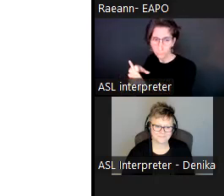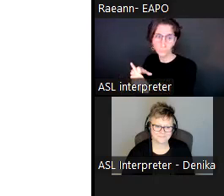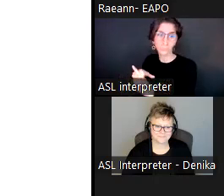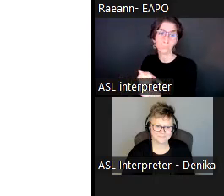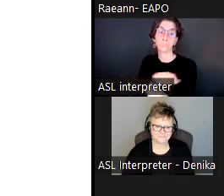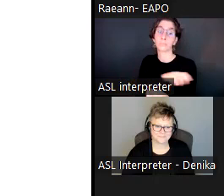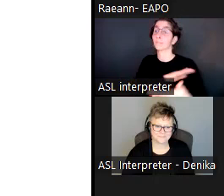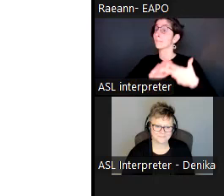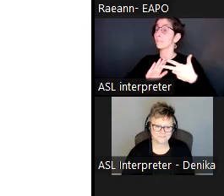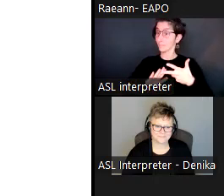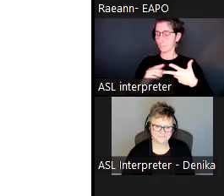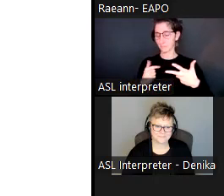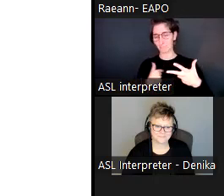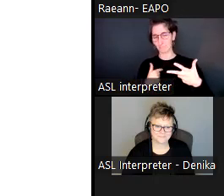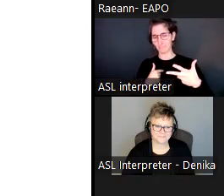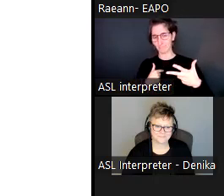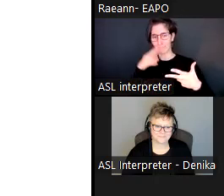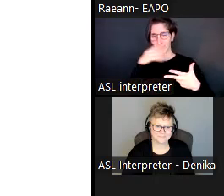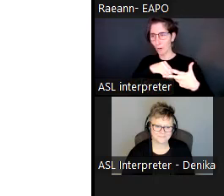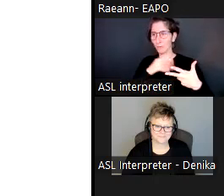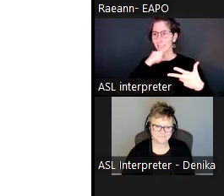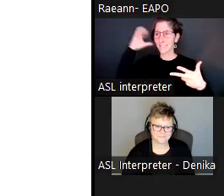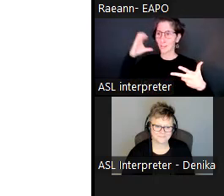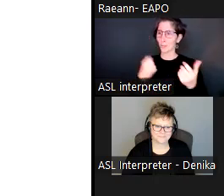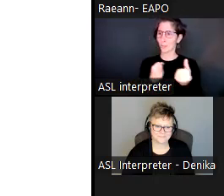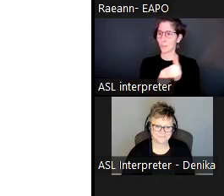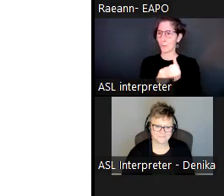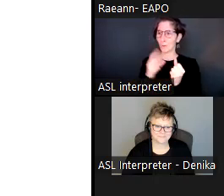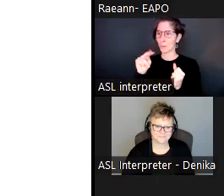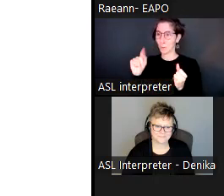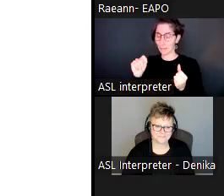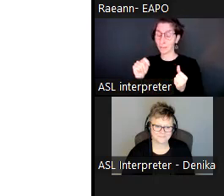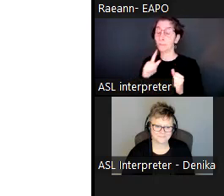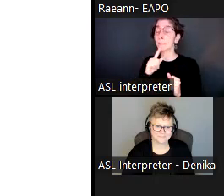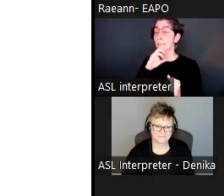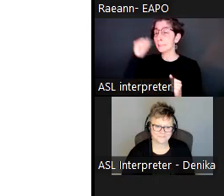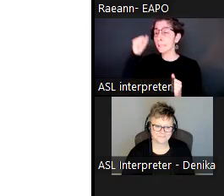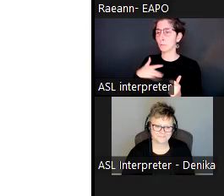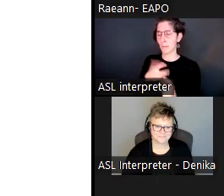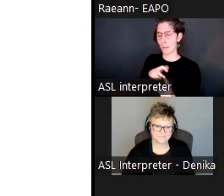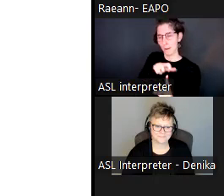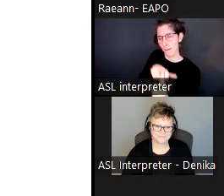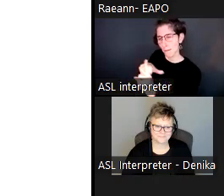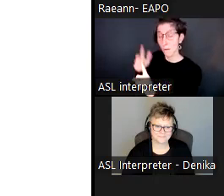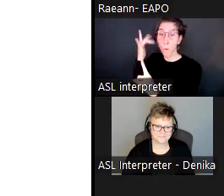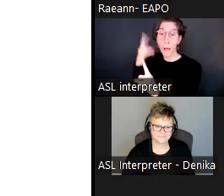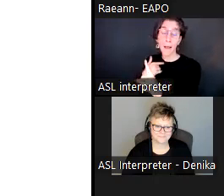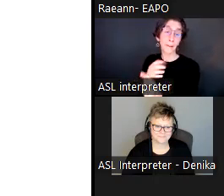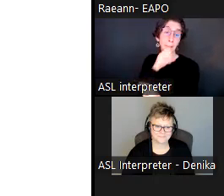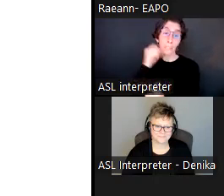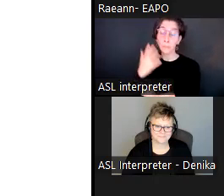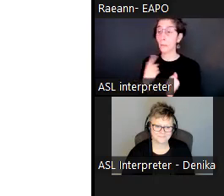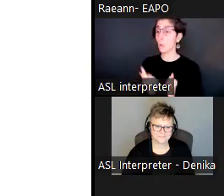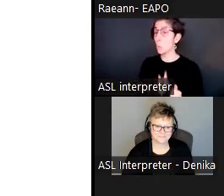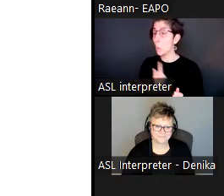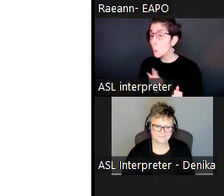that I take care of. So, so seniors are targeted for many different reasons. So either that they're lonely, they have lack of